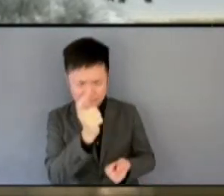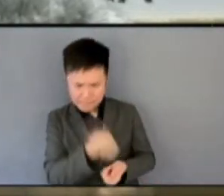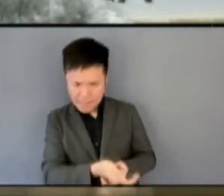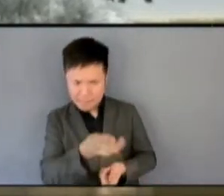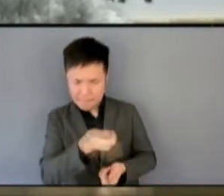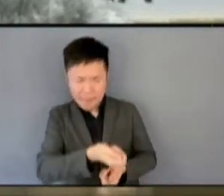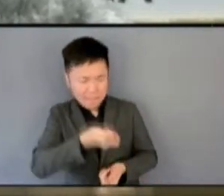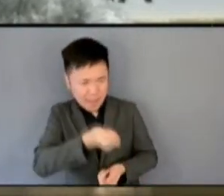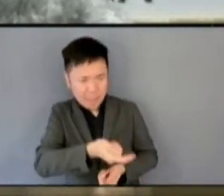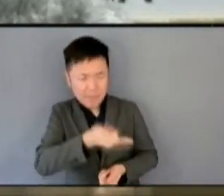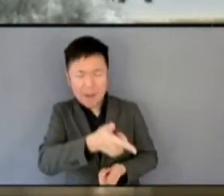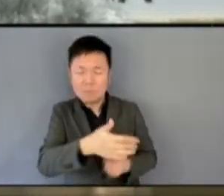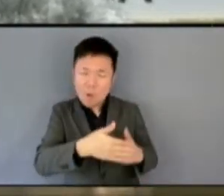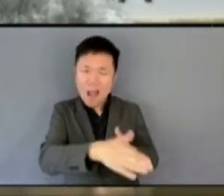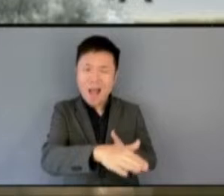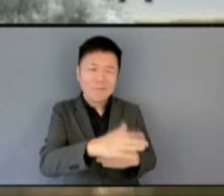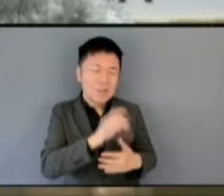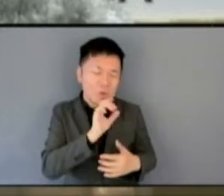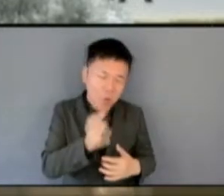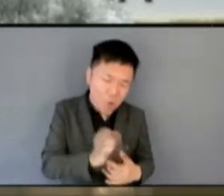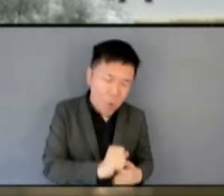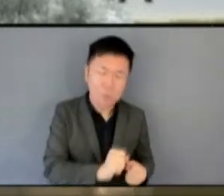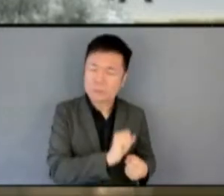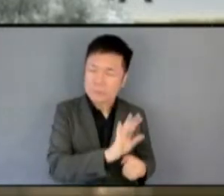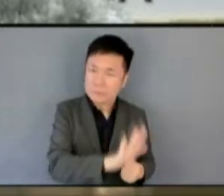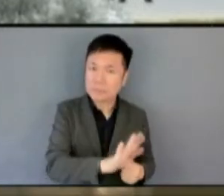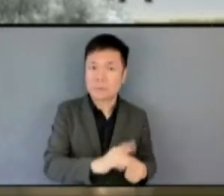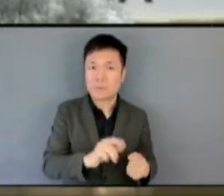Mantri Vandana Yojana